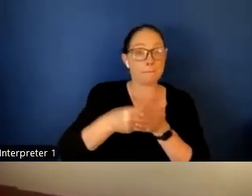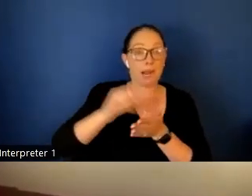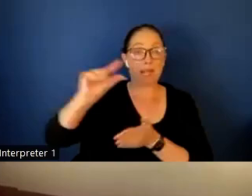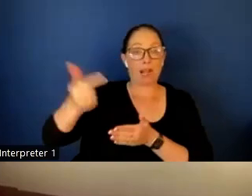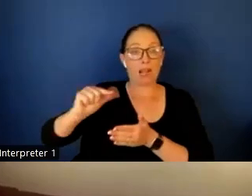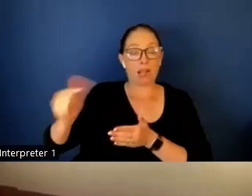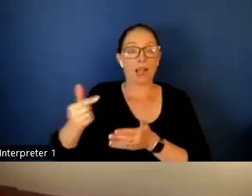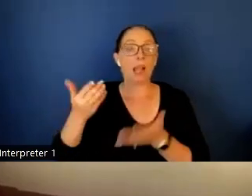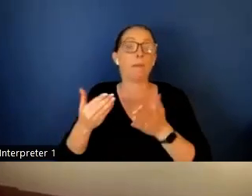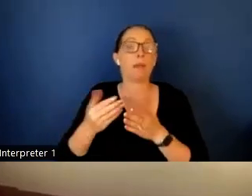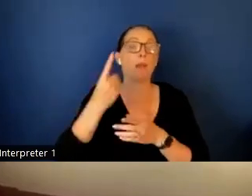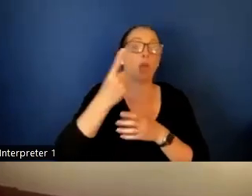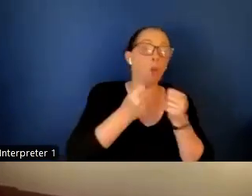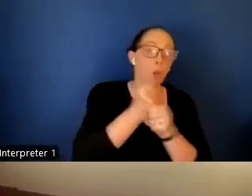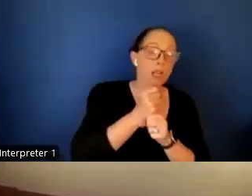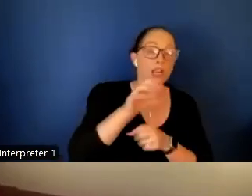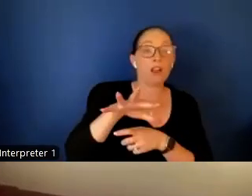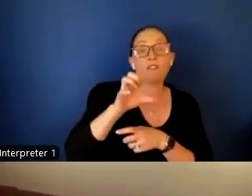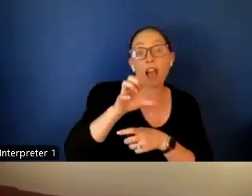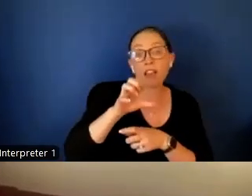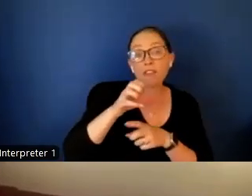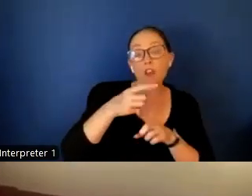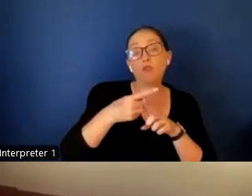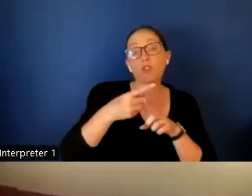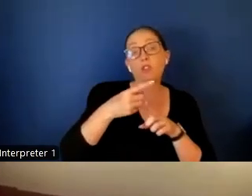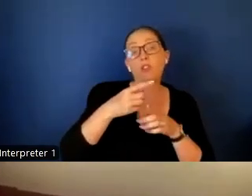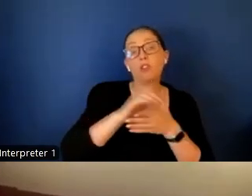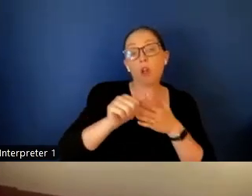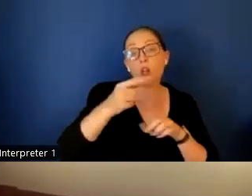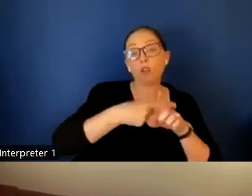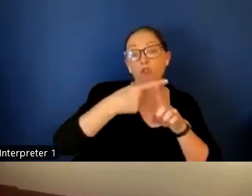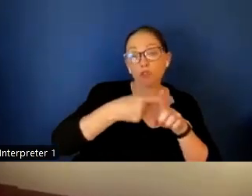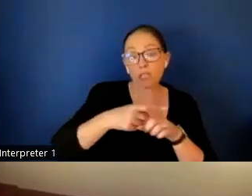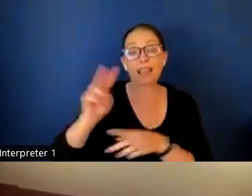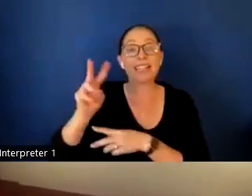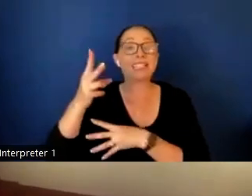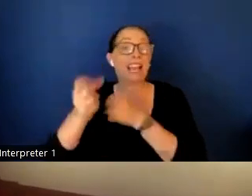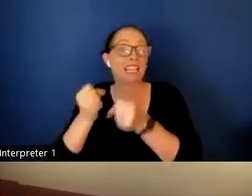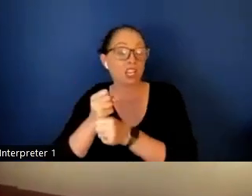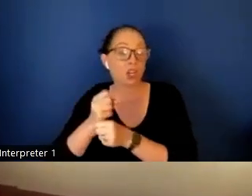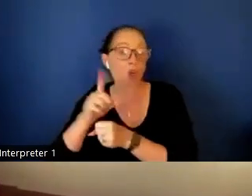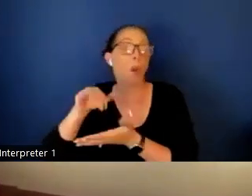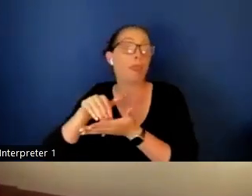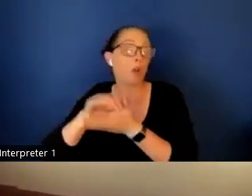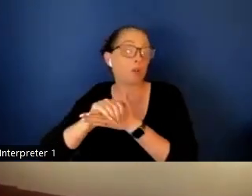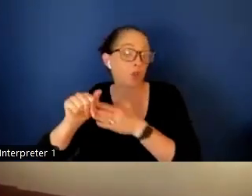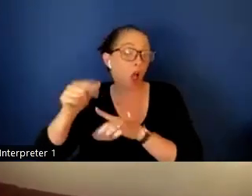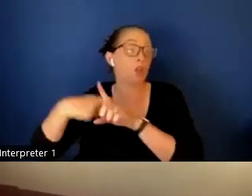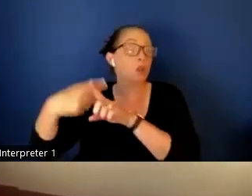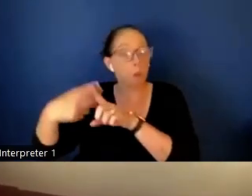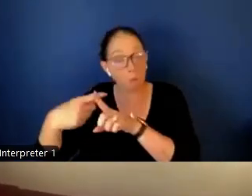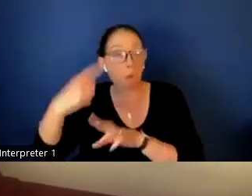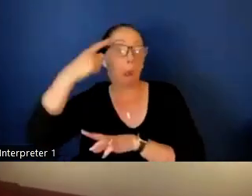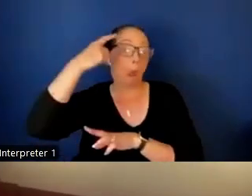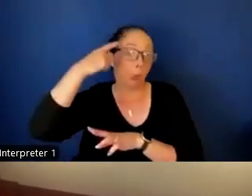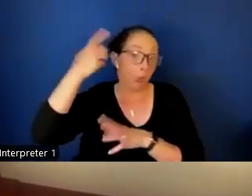500 a month 1 year, 1,000 a month the second year, which I thought spoke to this idea of having some agency in deciding for yourself how much money